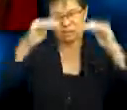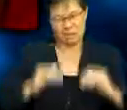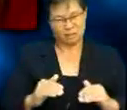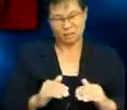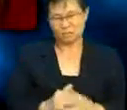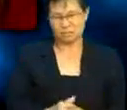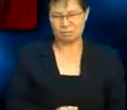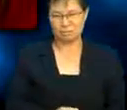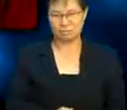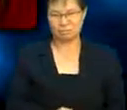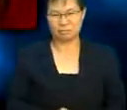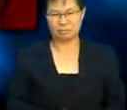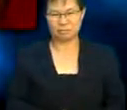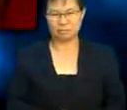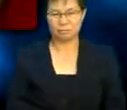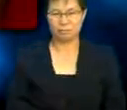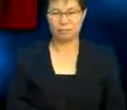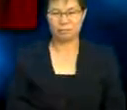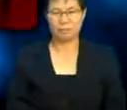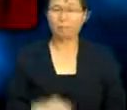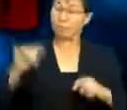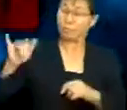I don't like the next bit.